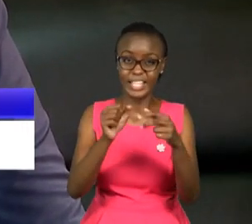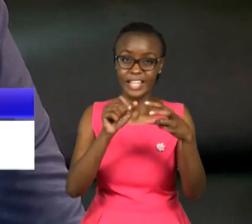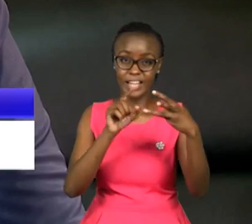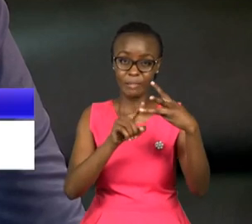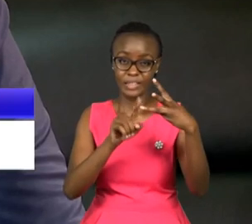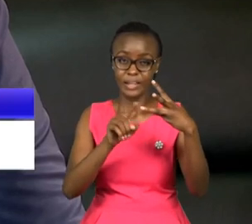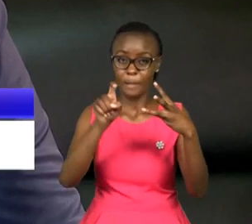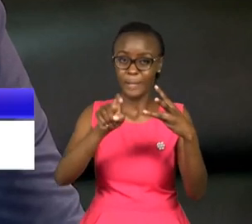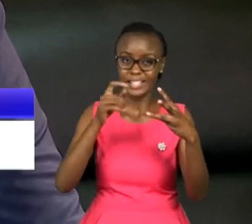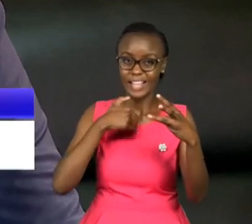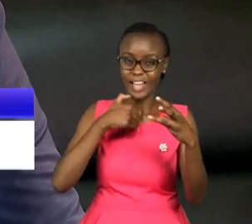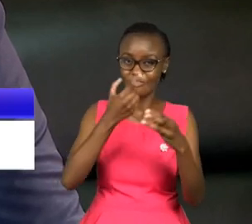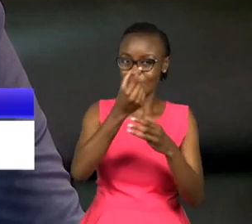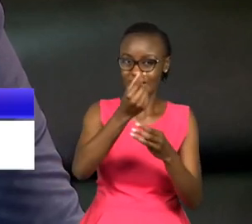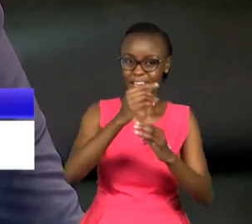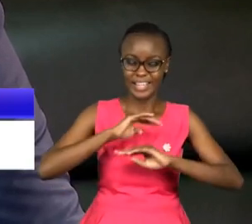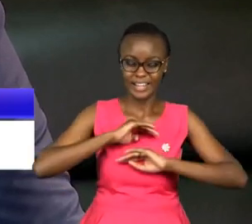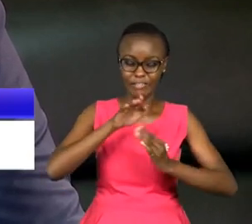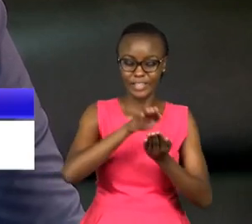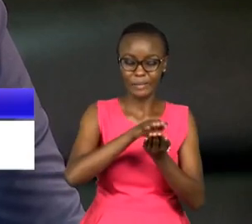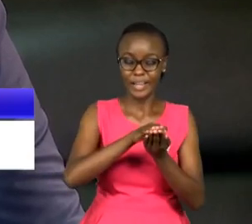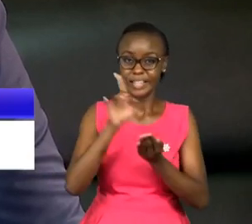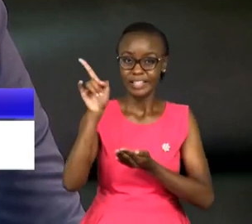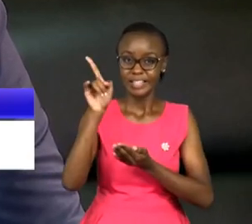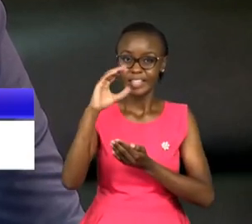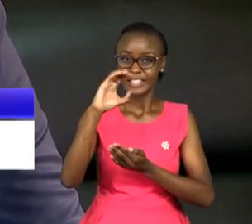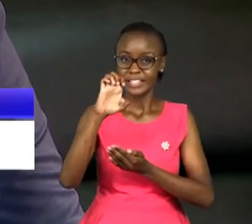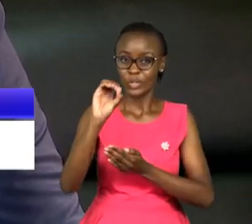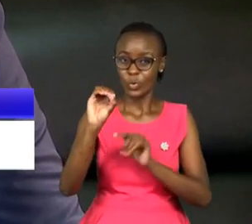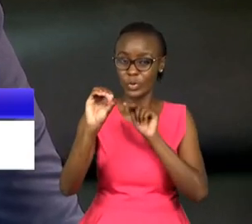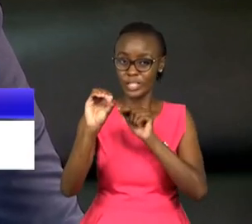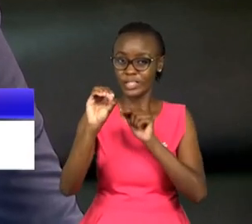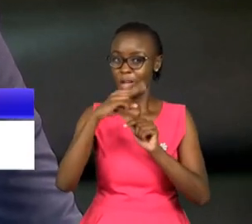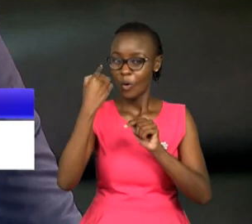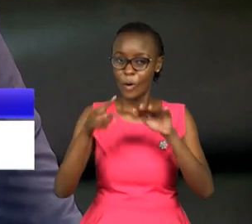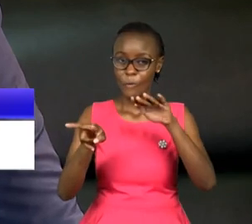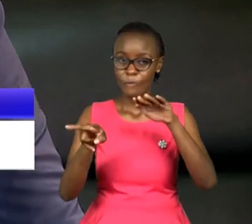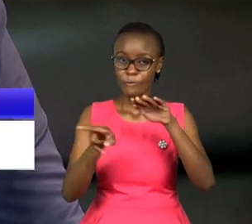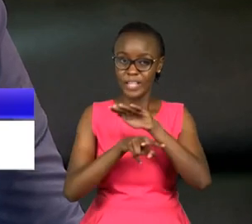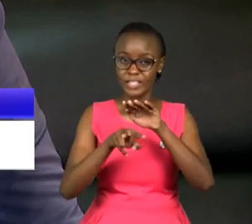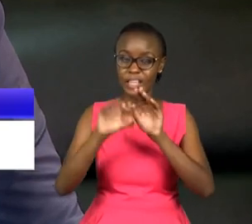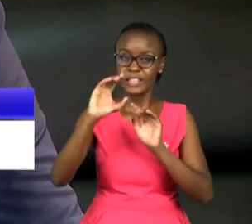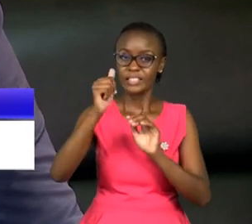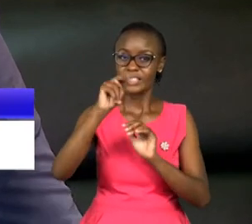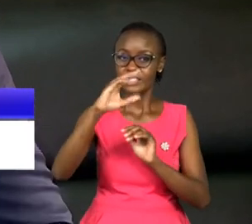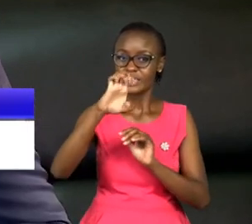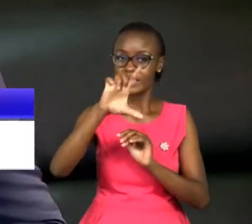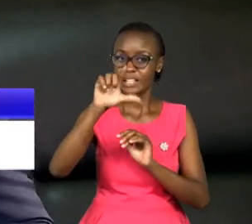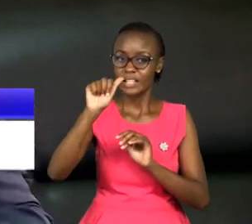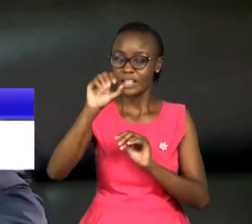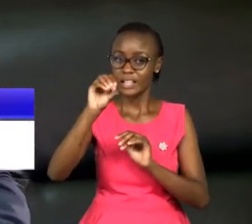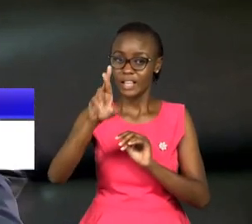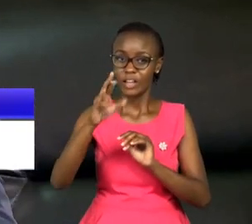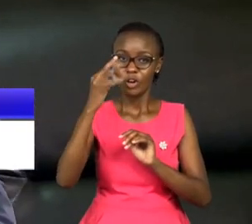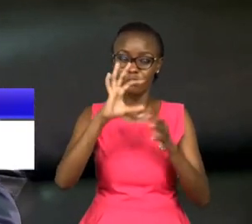in the bank. Our CEO this week is Professor Kamaunga Mau, the Vice Chancellor of the Cooperative University of Kenya. Professor,